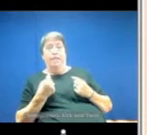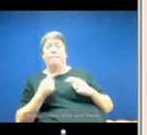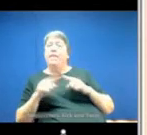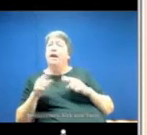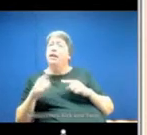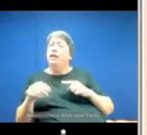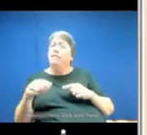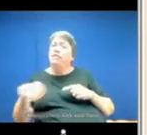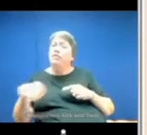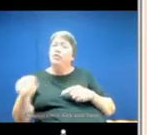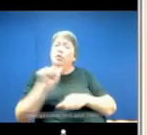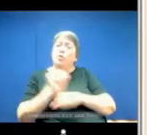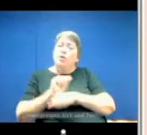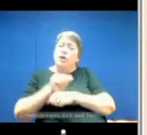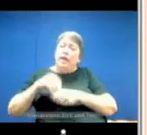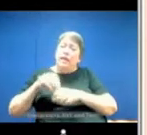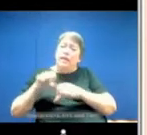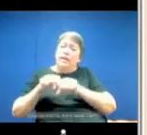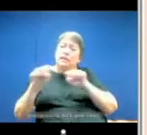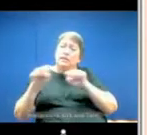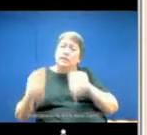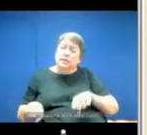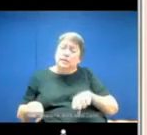you don't want to